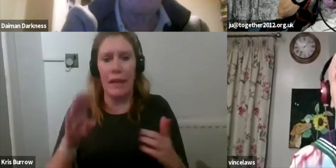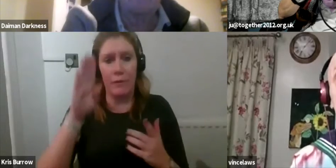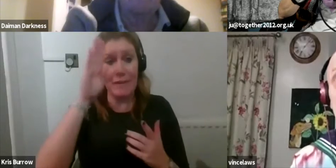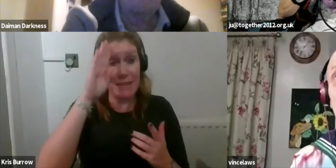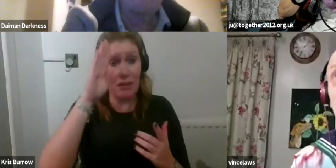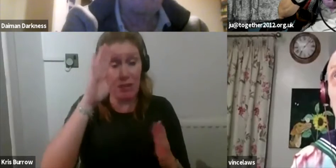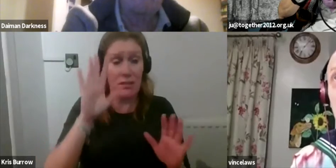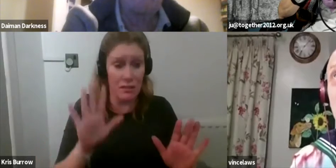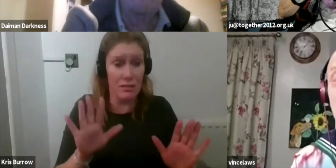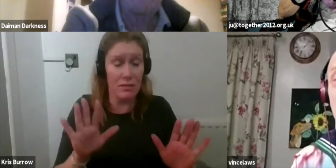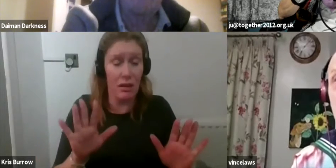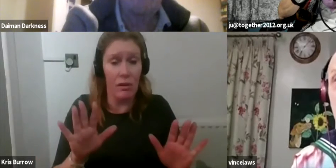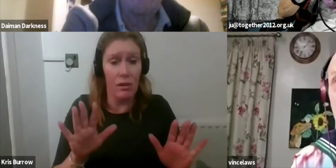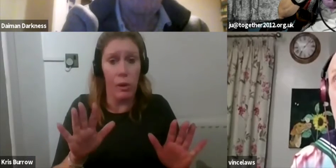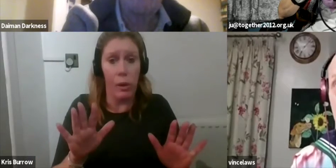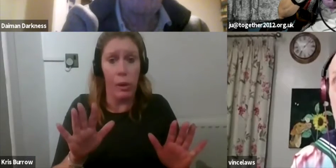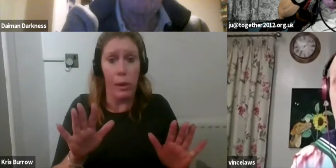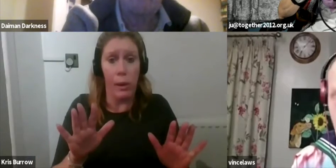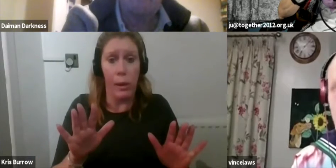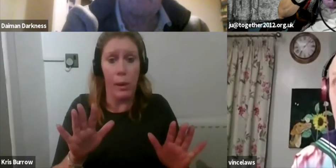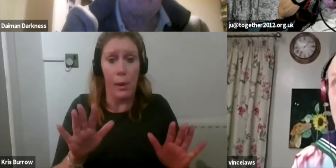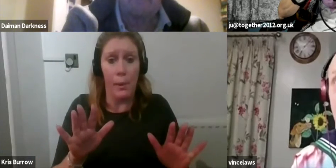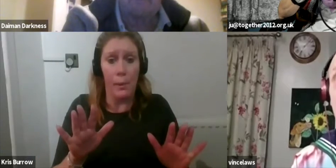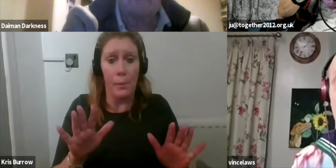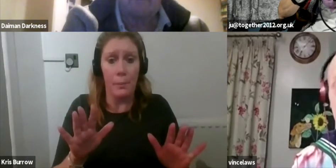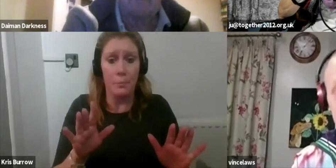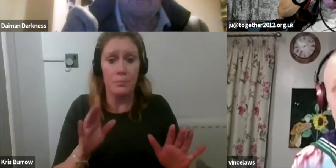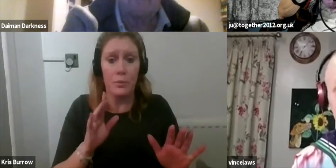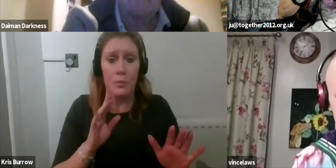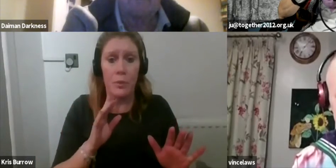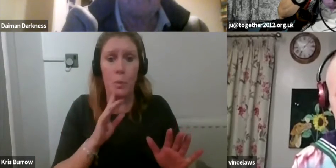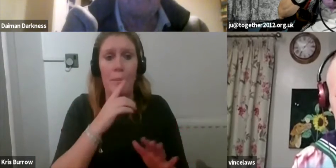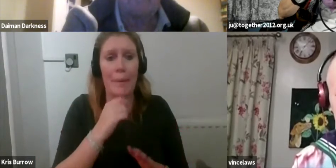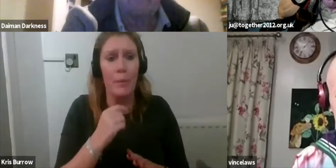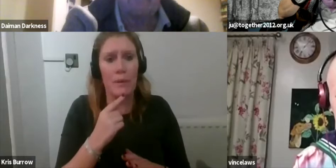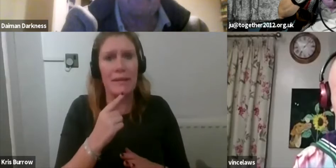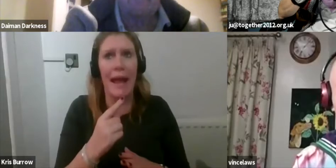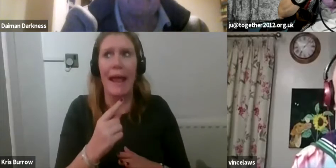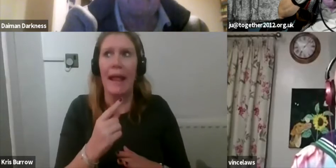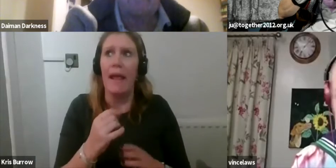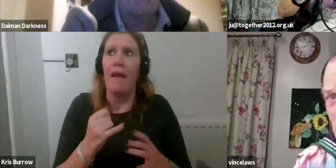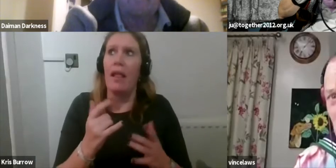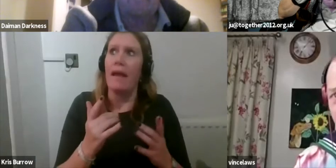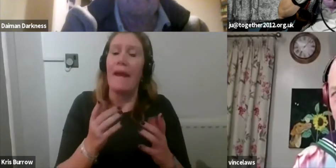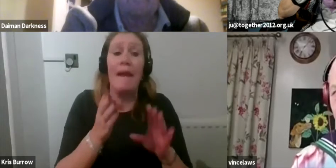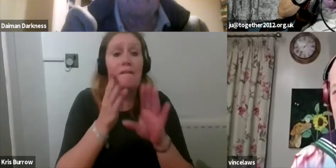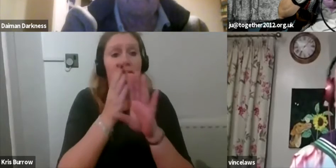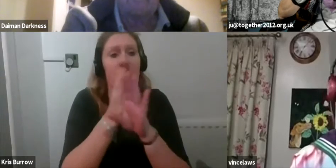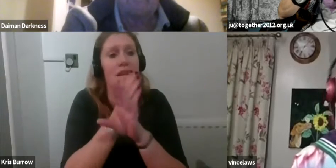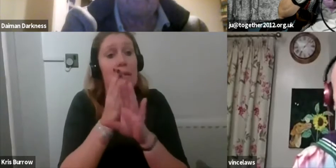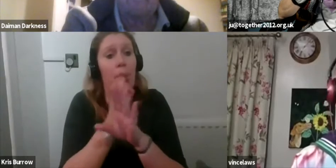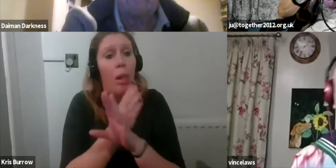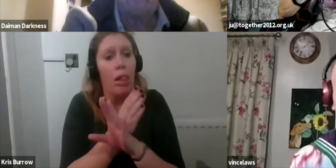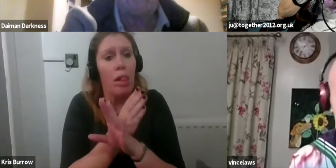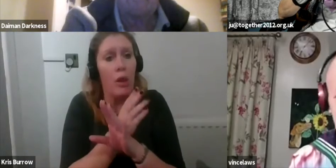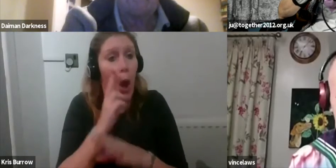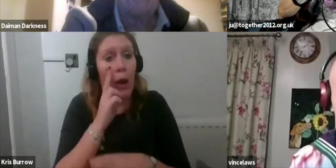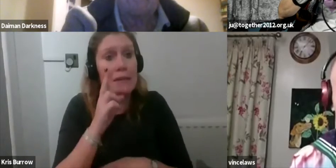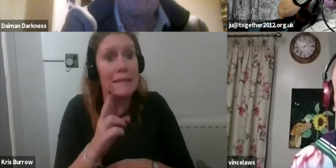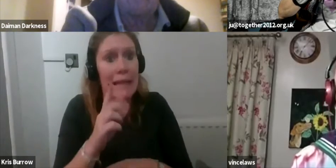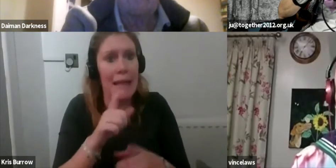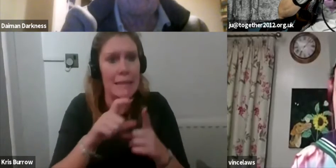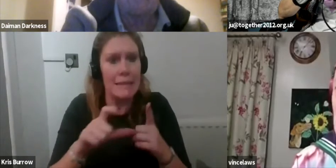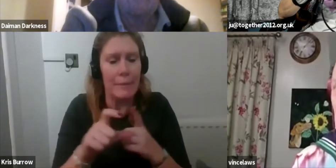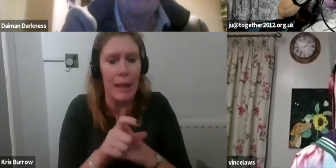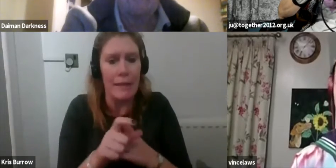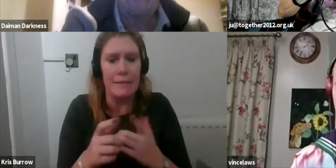for people with what we call invisible disabilities, because to all extents and purposes